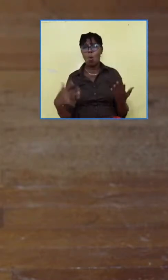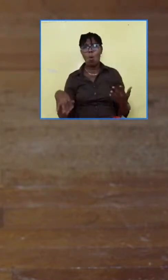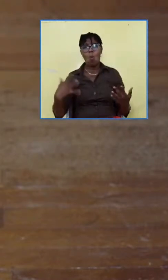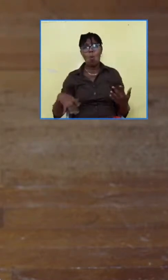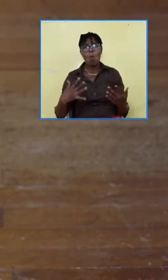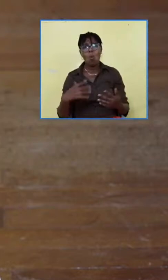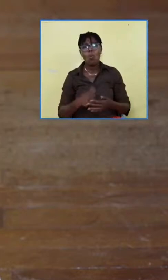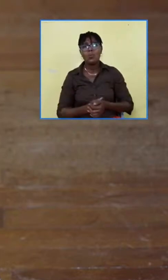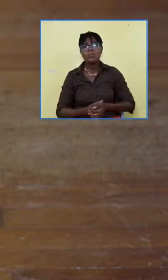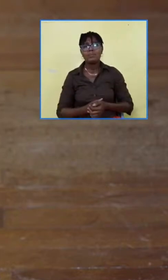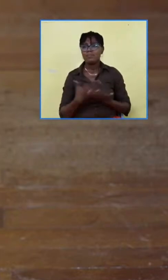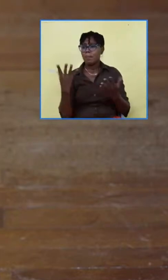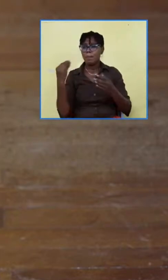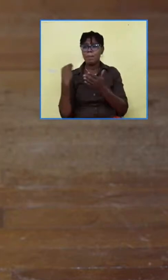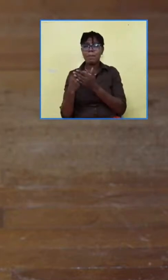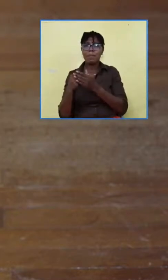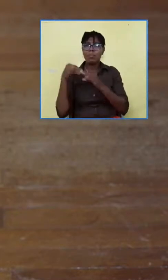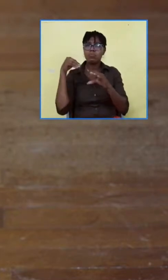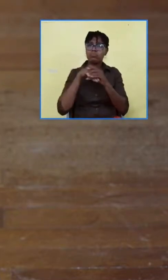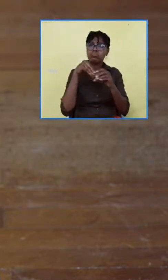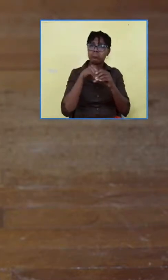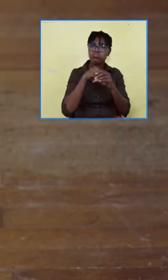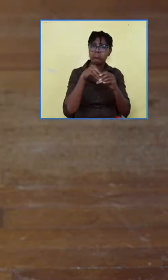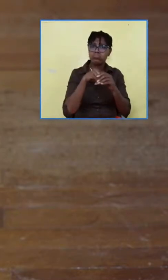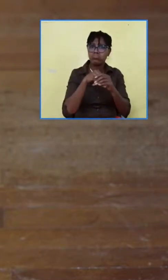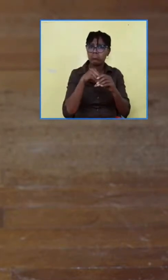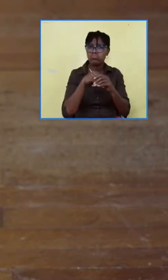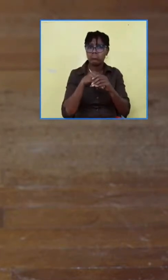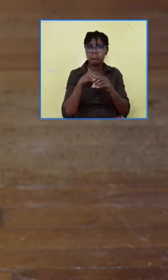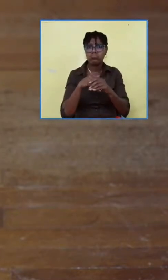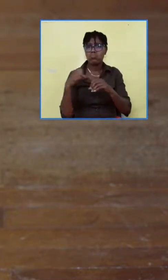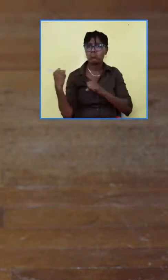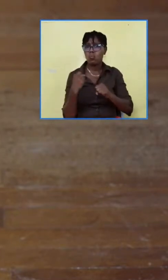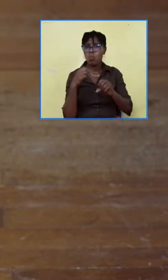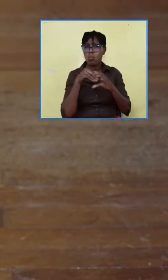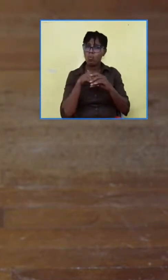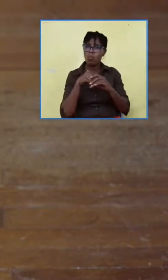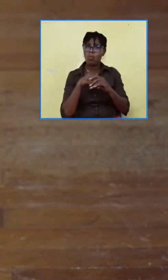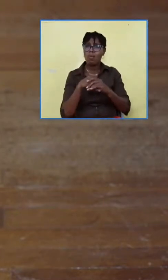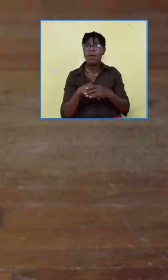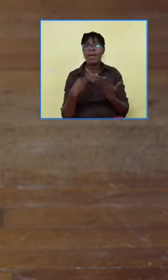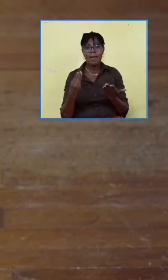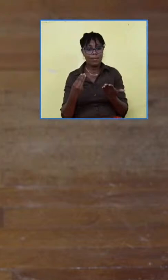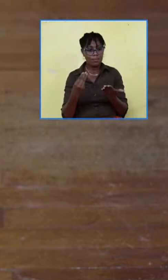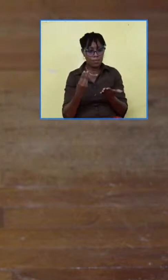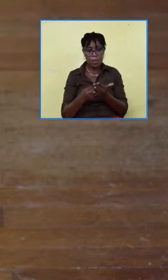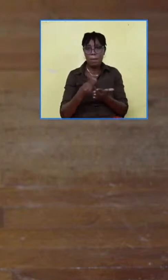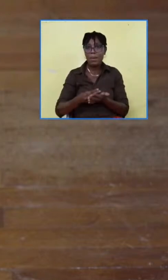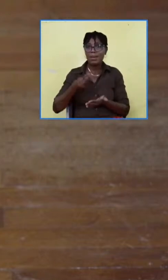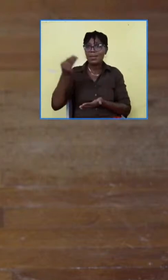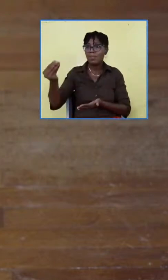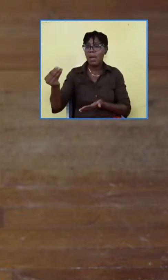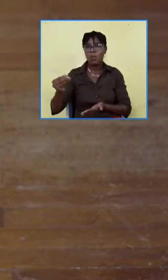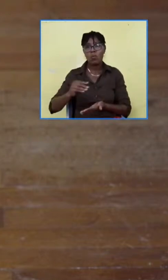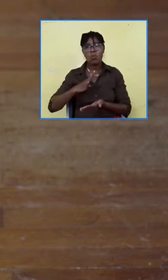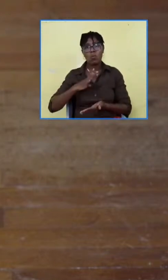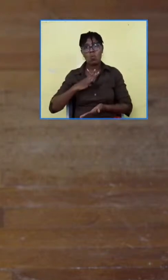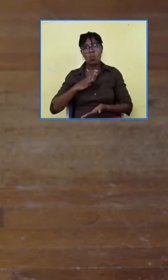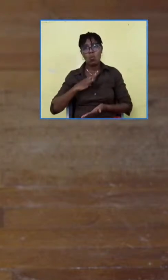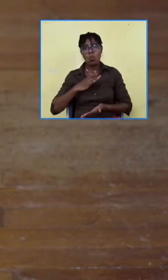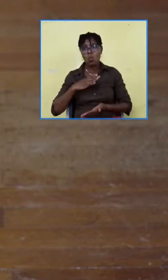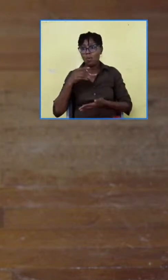They've invested, in a very aggressive way, and the investment returns are doing really, really well. And the population is